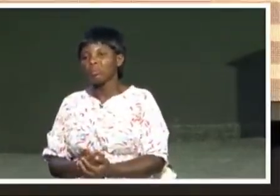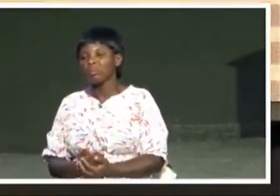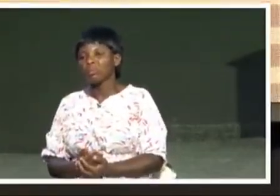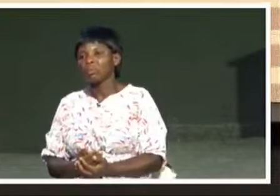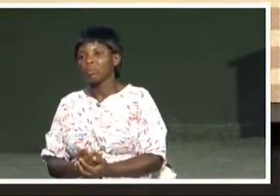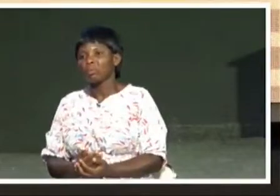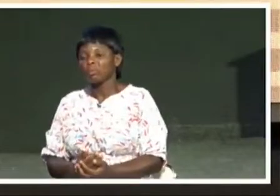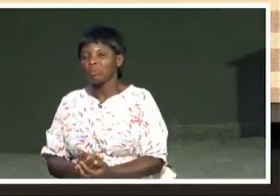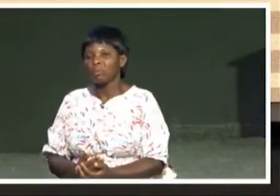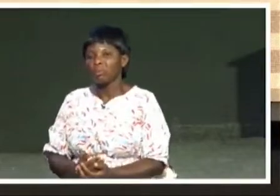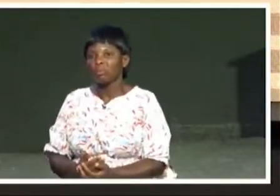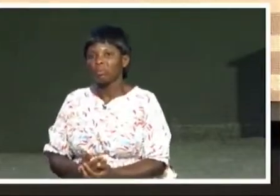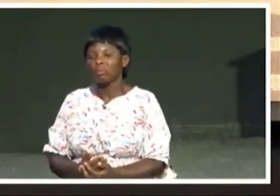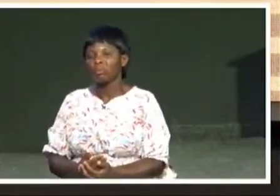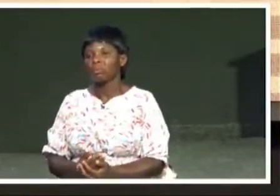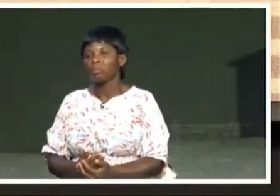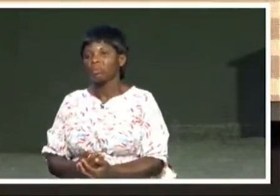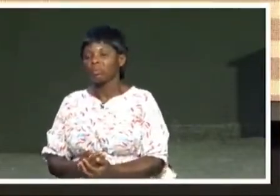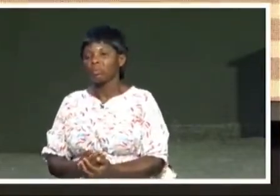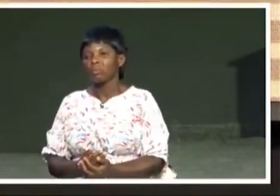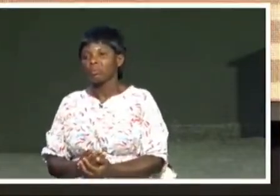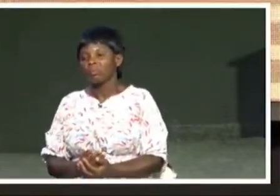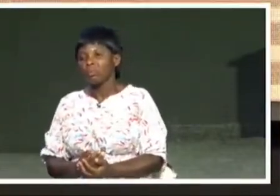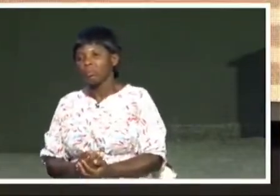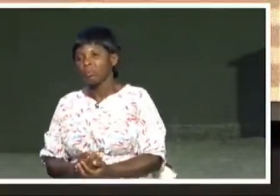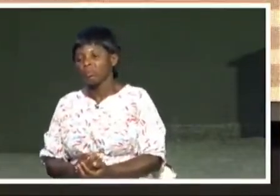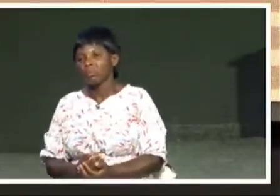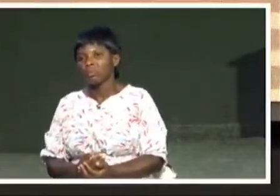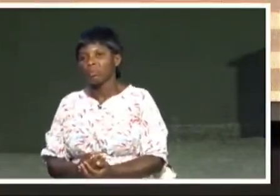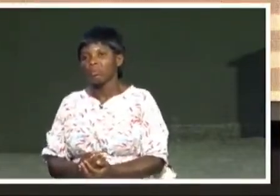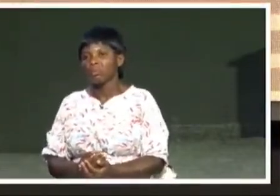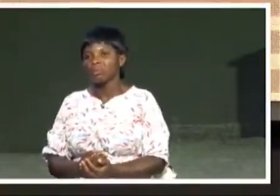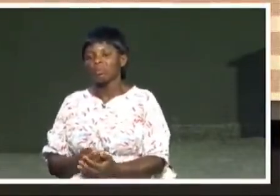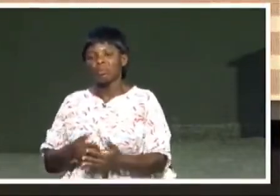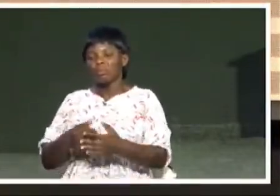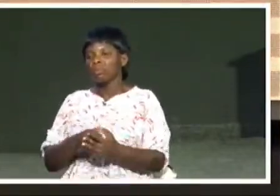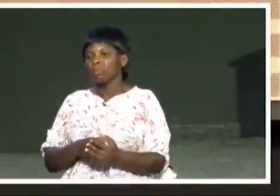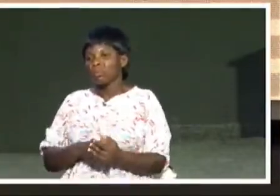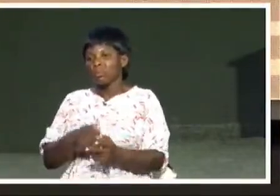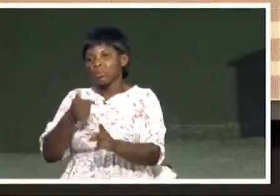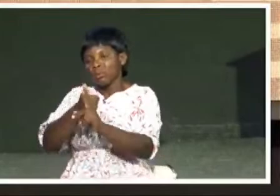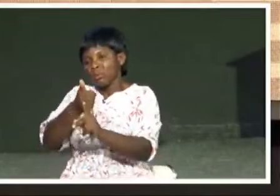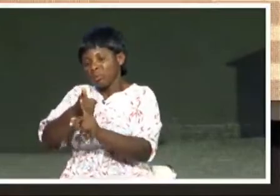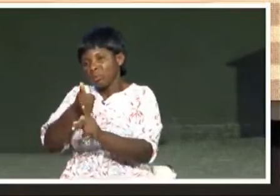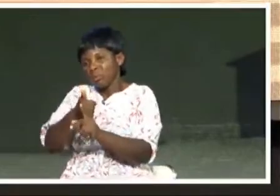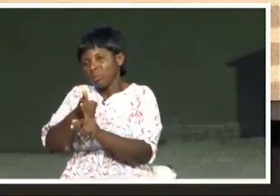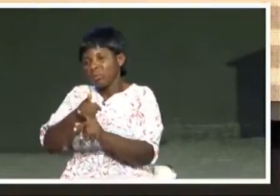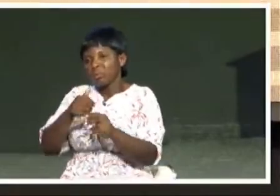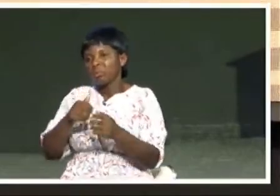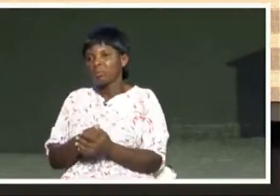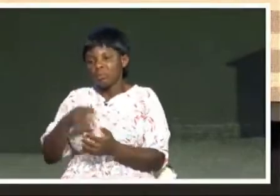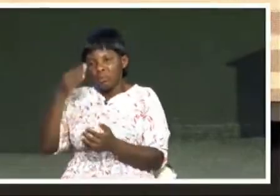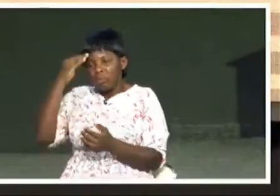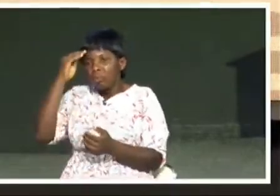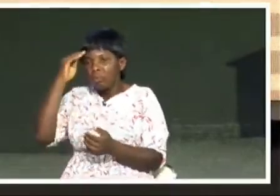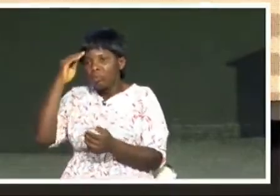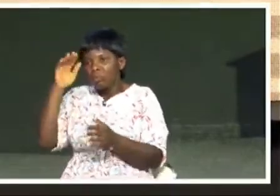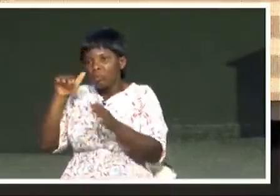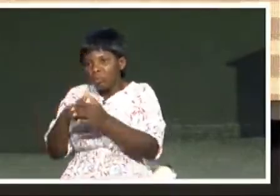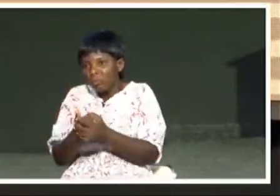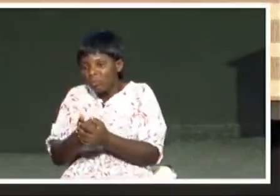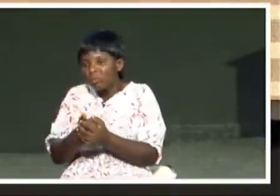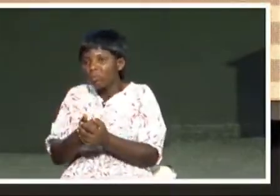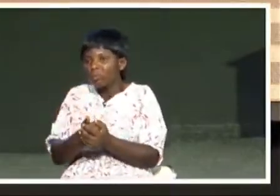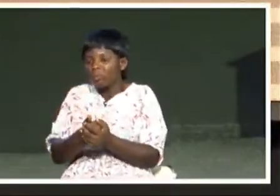learn things. You can actually learn. It's a mindset. Leadership, for example, I learned it myself because somebody